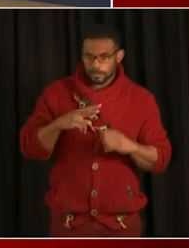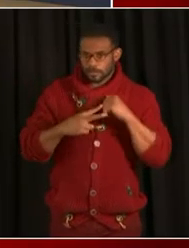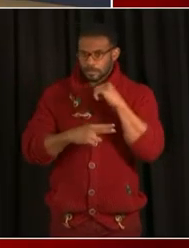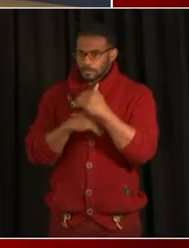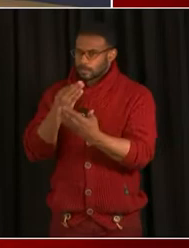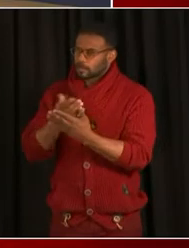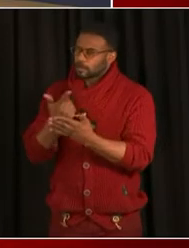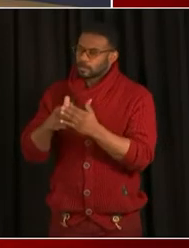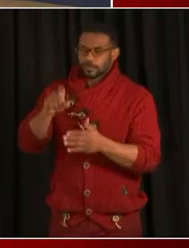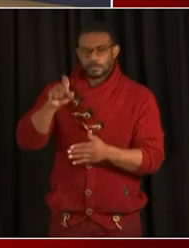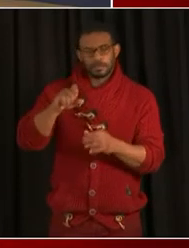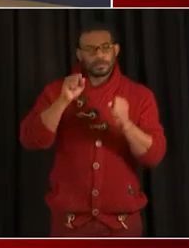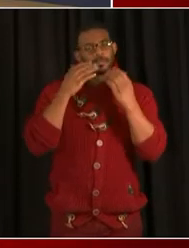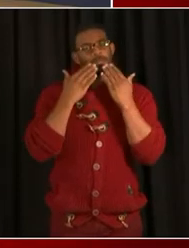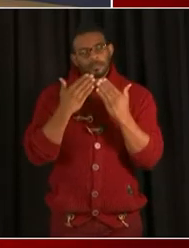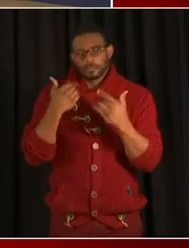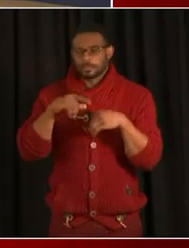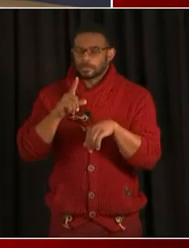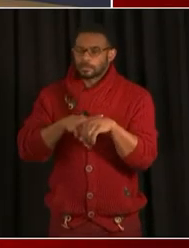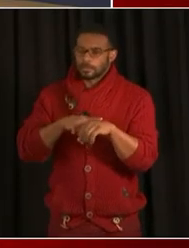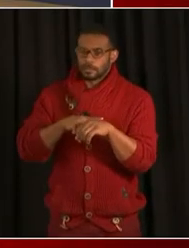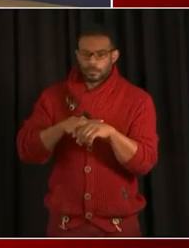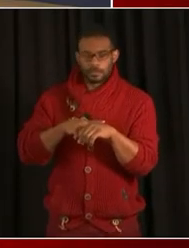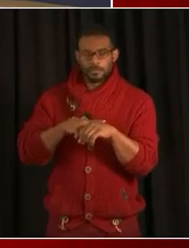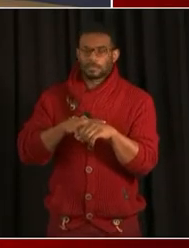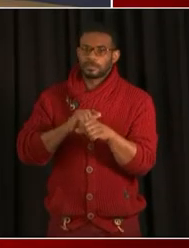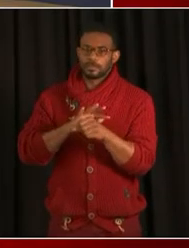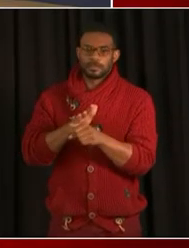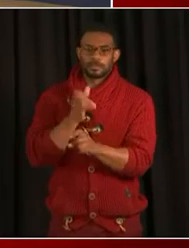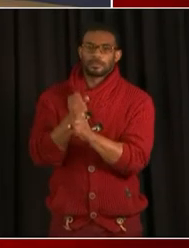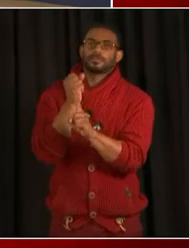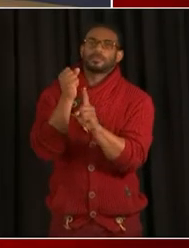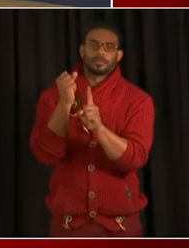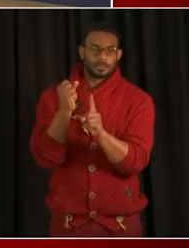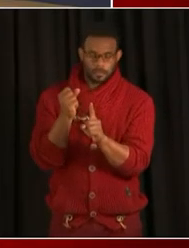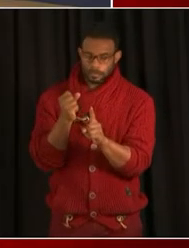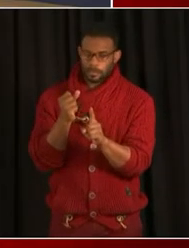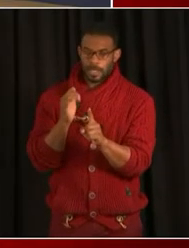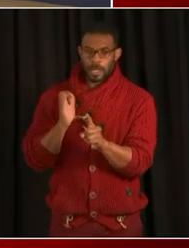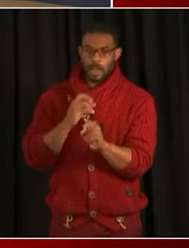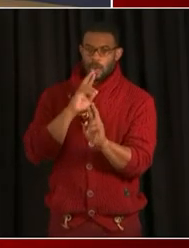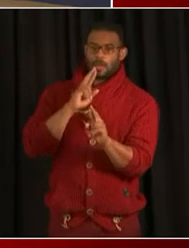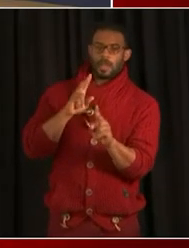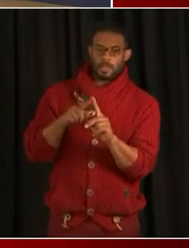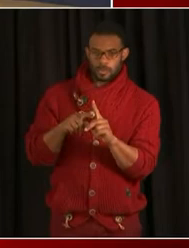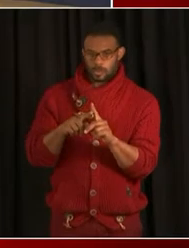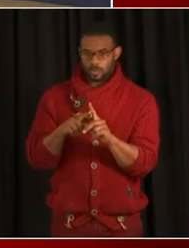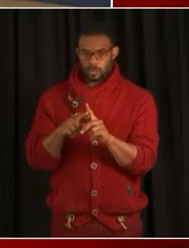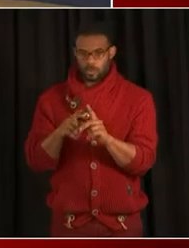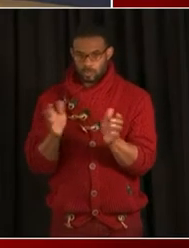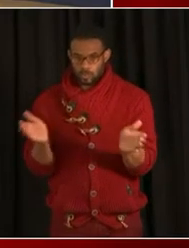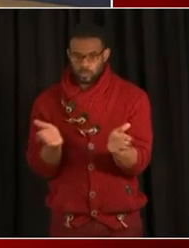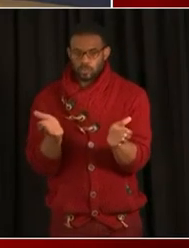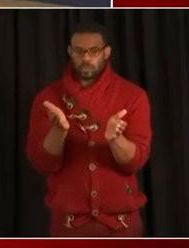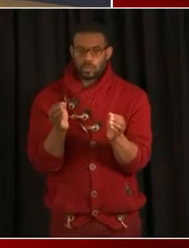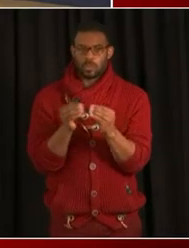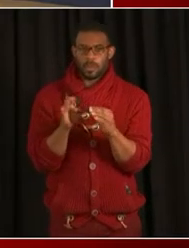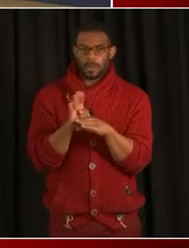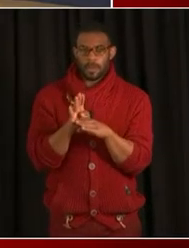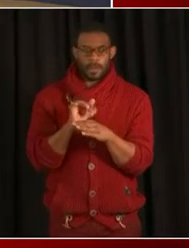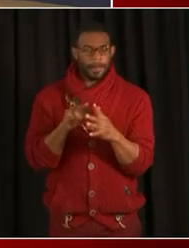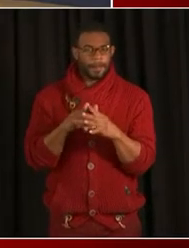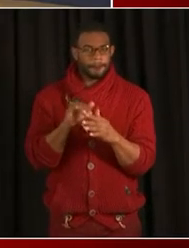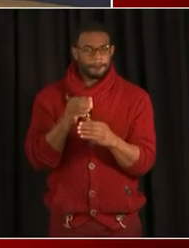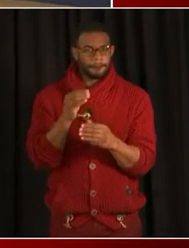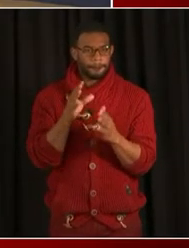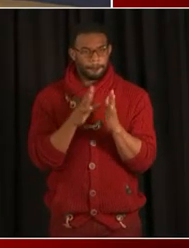Fund. It's really what's needed. Kind of a classic Keynesian economics response to things you just shut down. I'll start